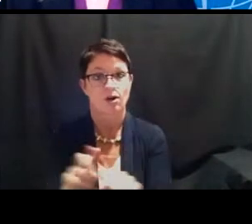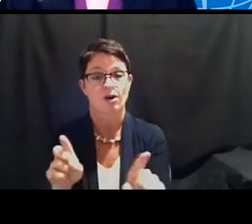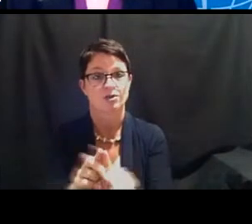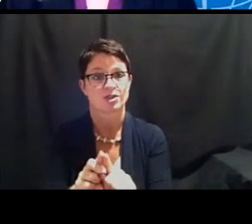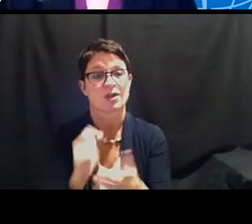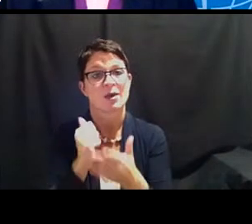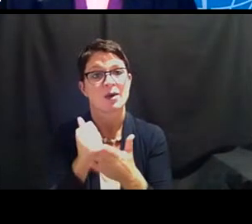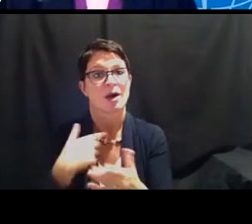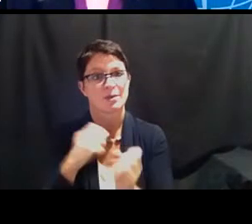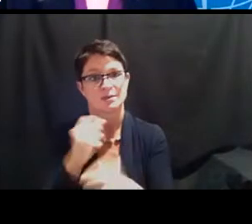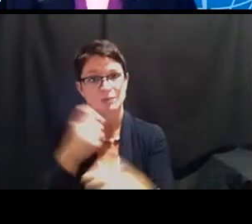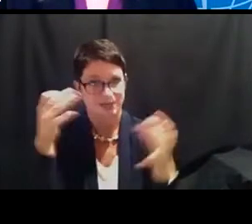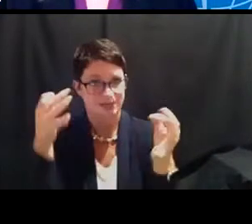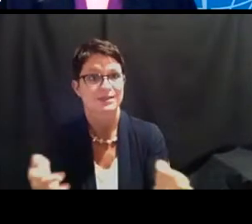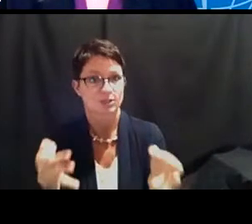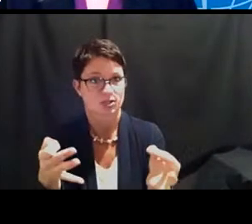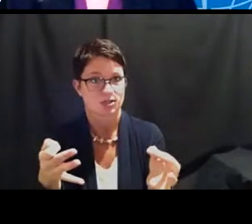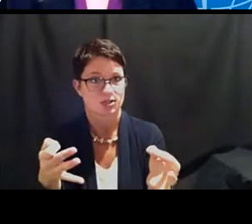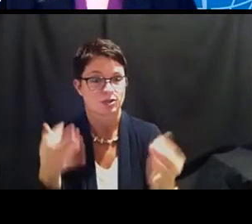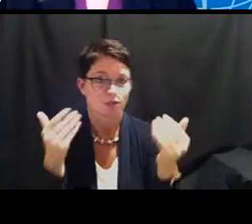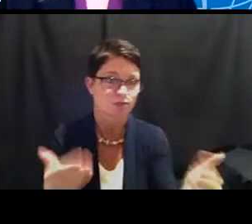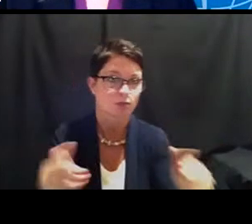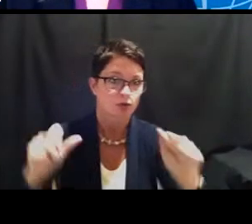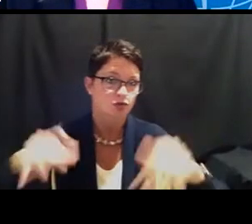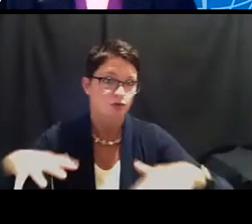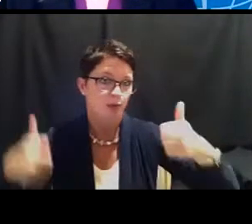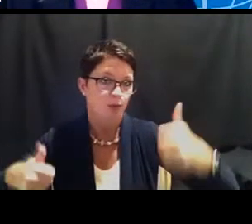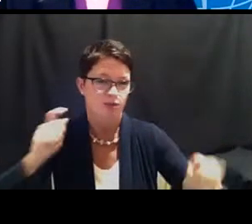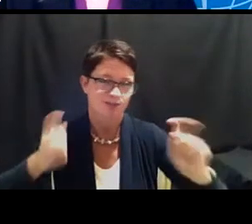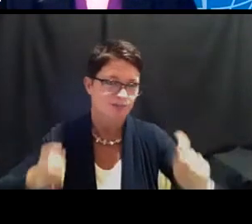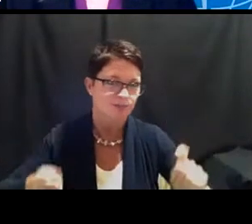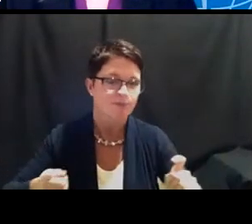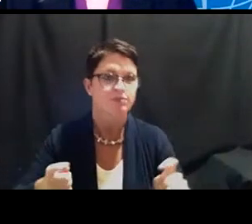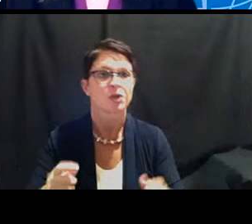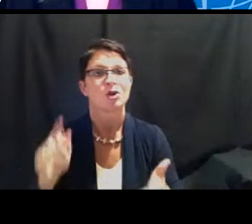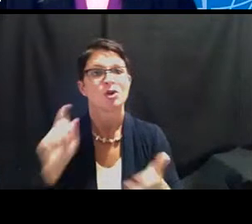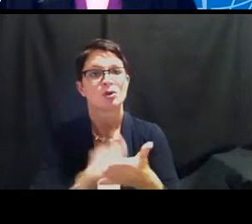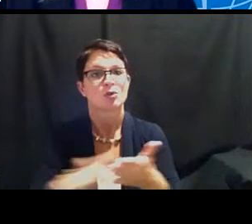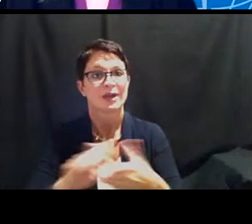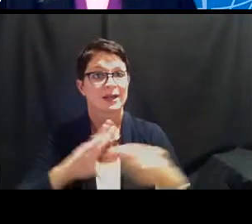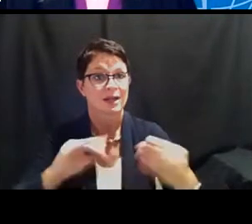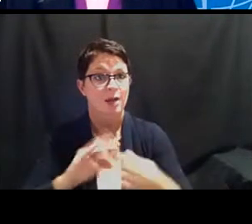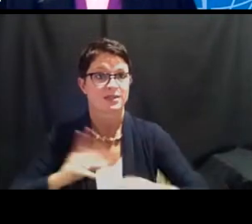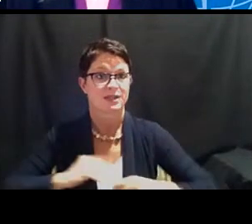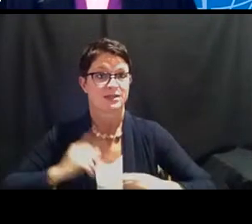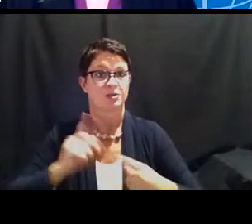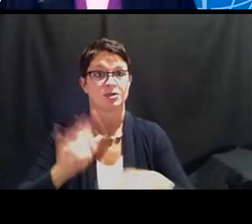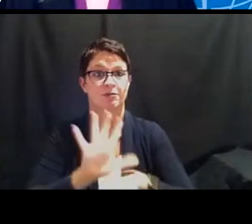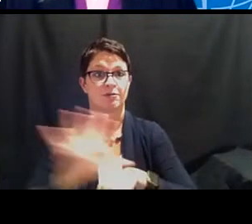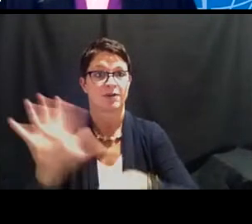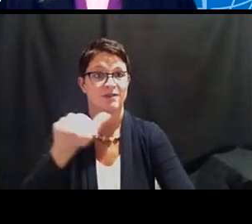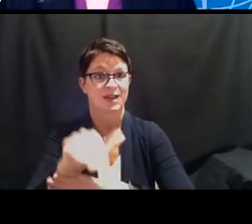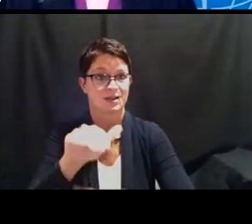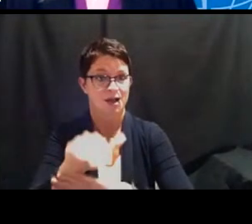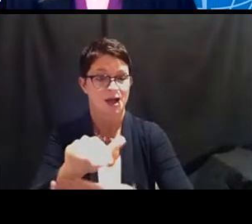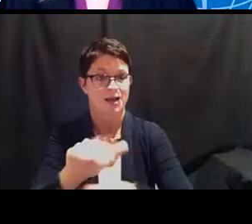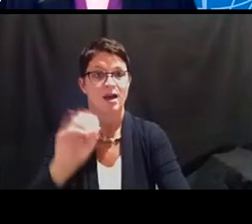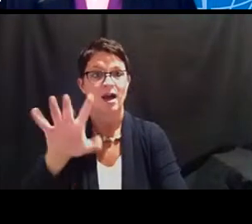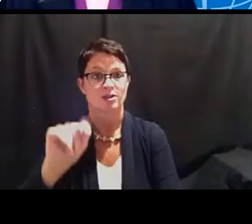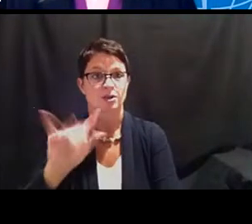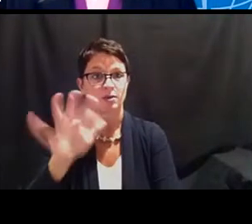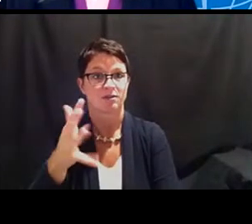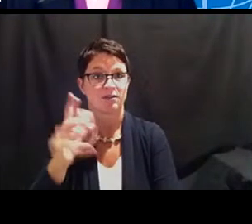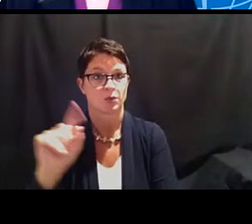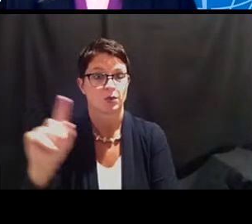the project decision. Written comments will be accepted until 5 p.m. on October 5, 2020.